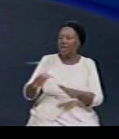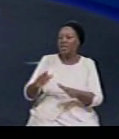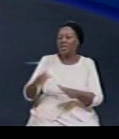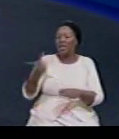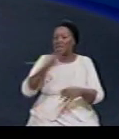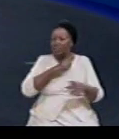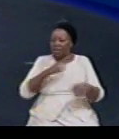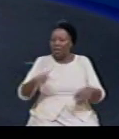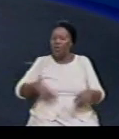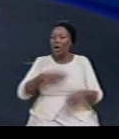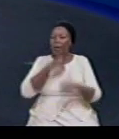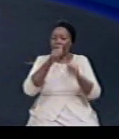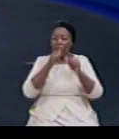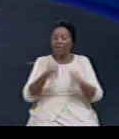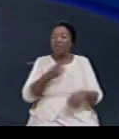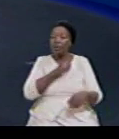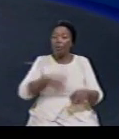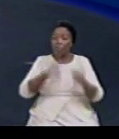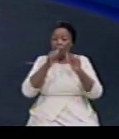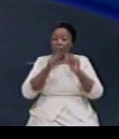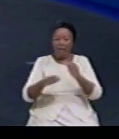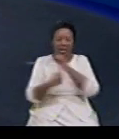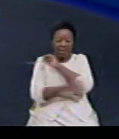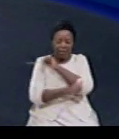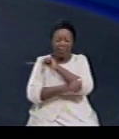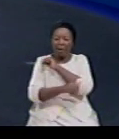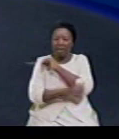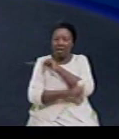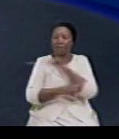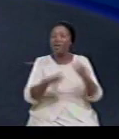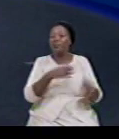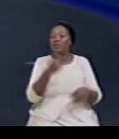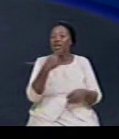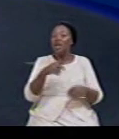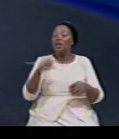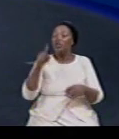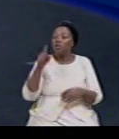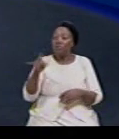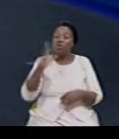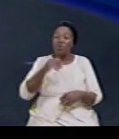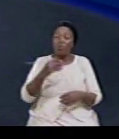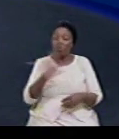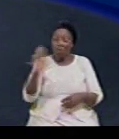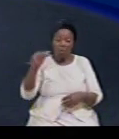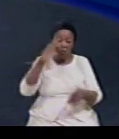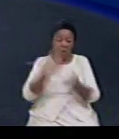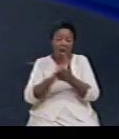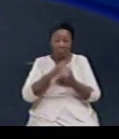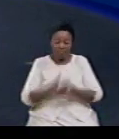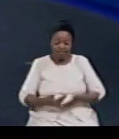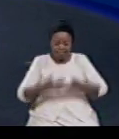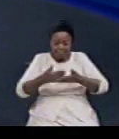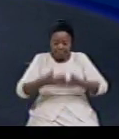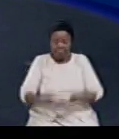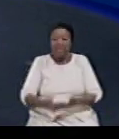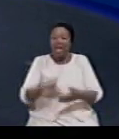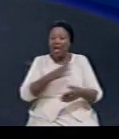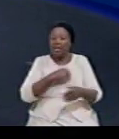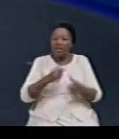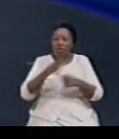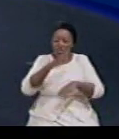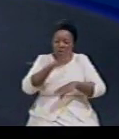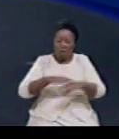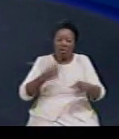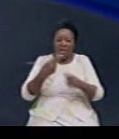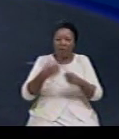Emmanuel." That took some hundreds of years because of the purpose of God and the timing of God. The point is whether it is